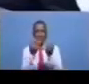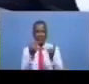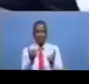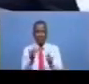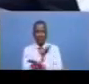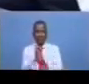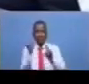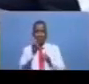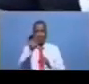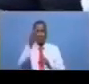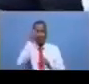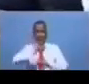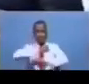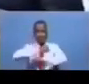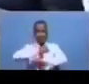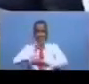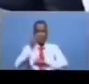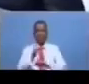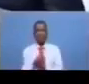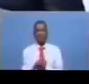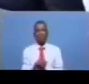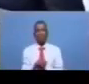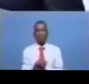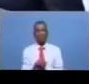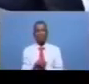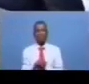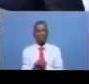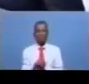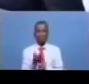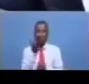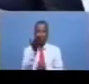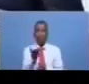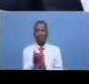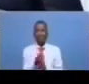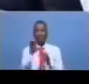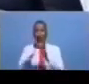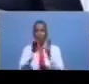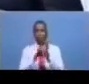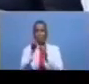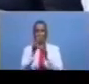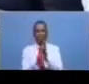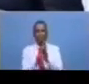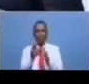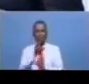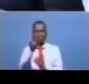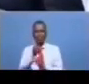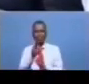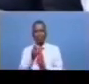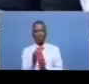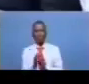mo onko adakanum nia ewom no so se bompo de nka constitution mrapon nko asem kra na yakan